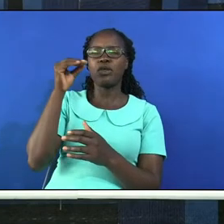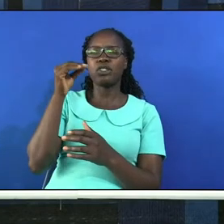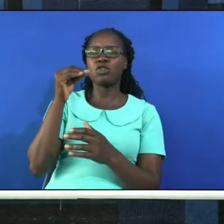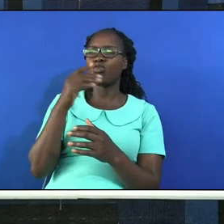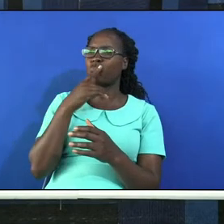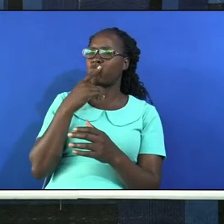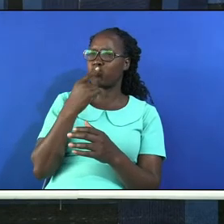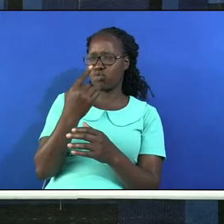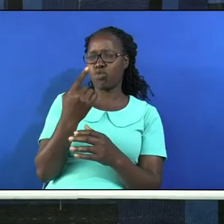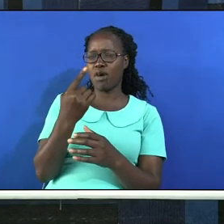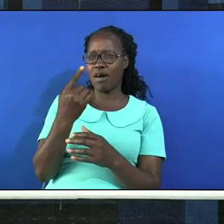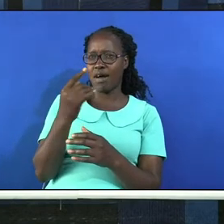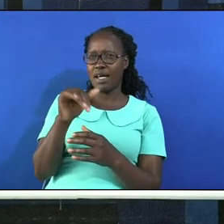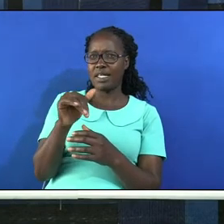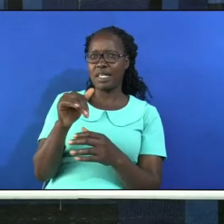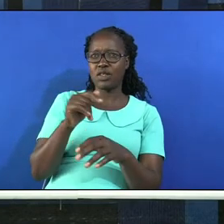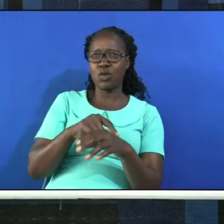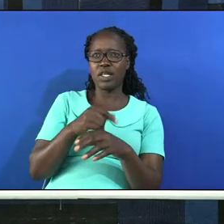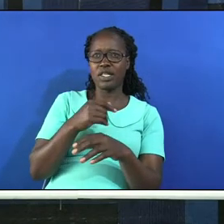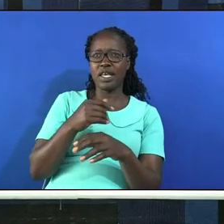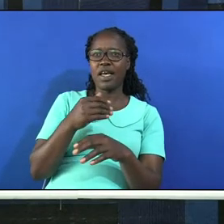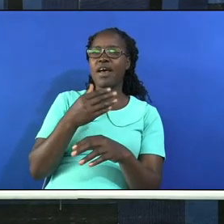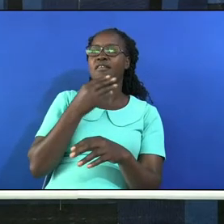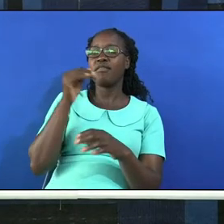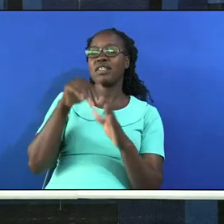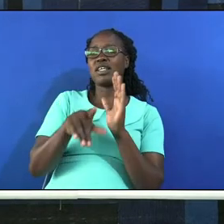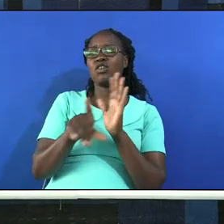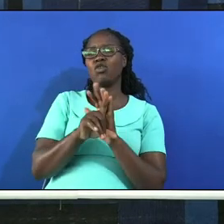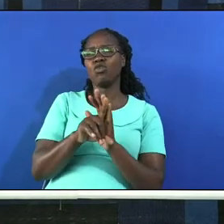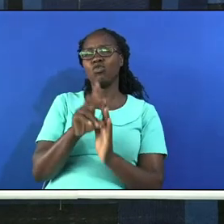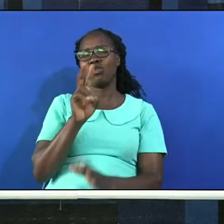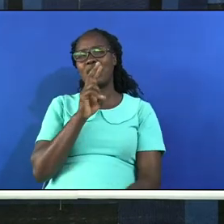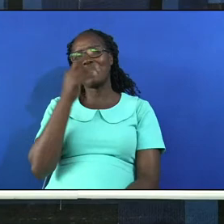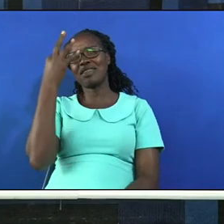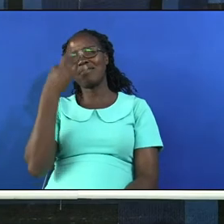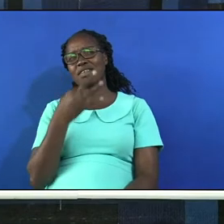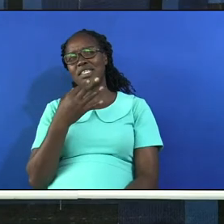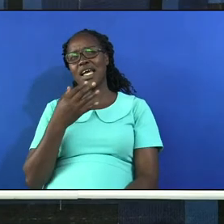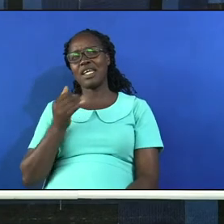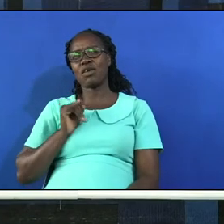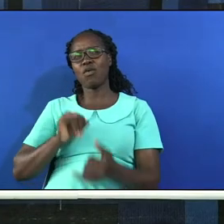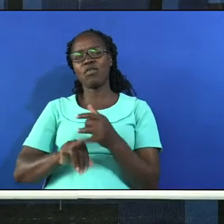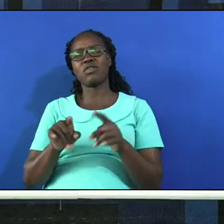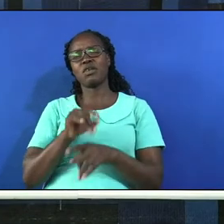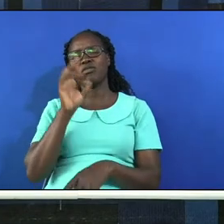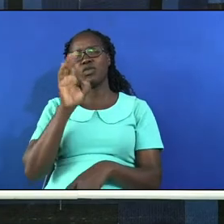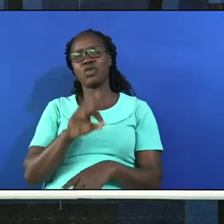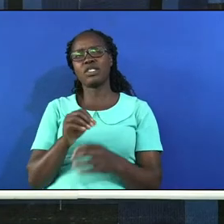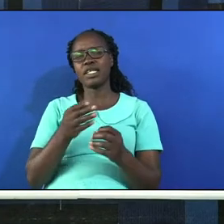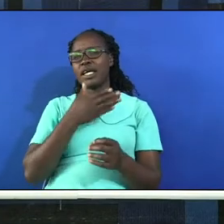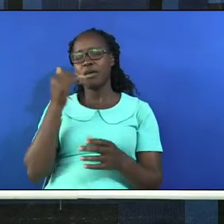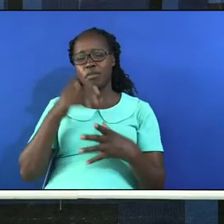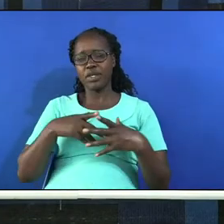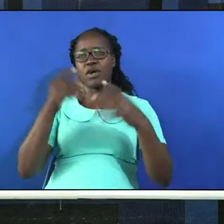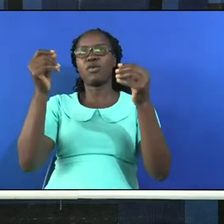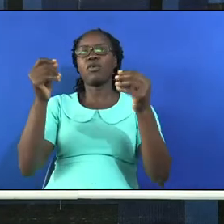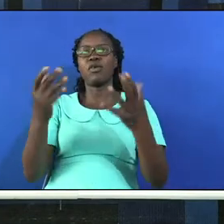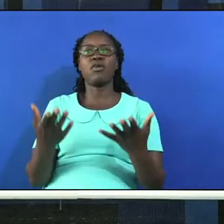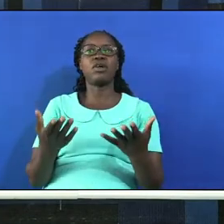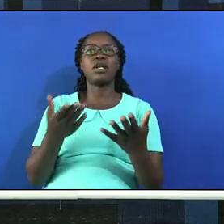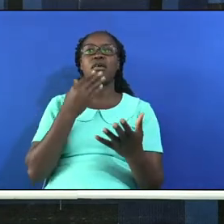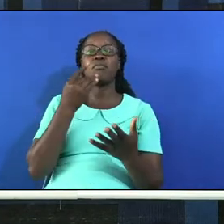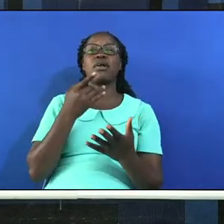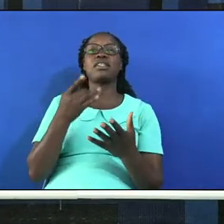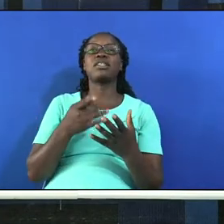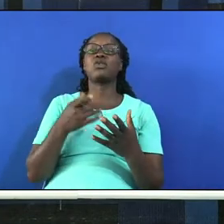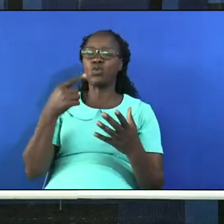so convinced that I think when the father-in-law looked at his face and his wife looked at his face, they said, we better go or else this